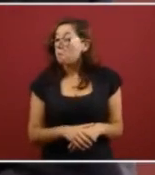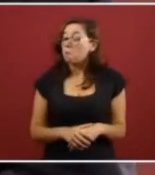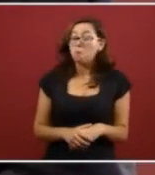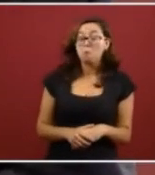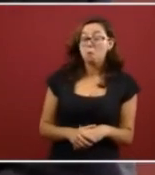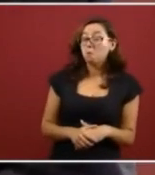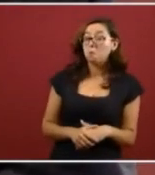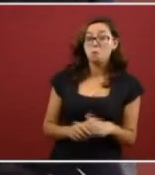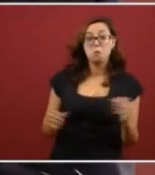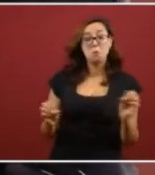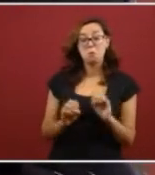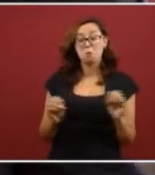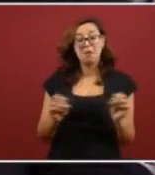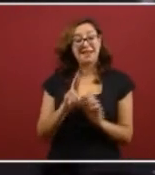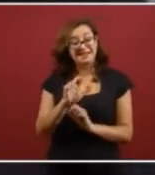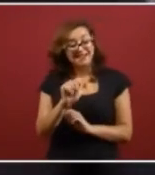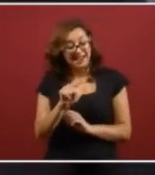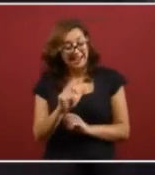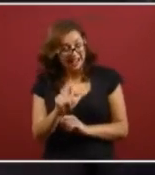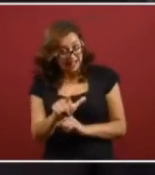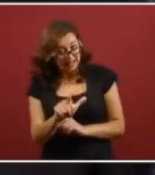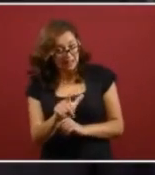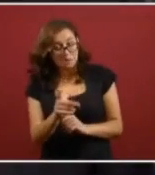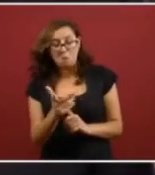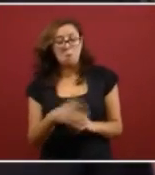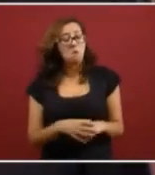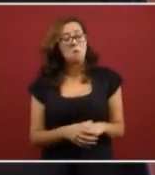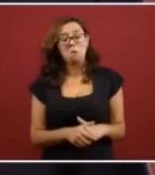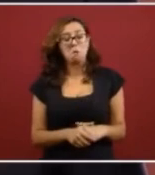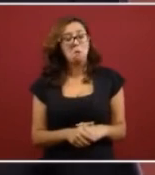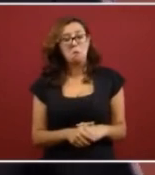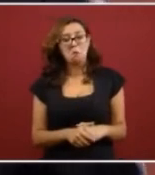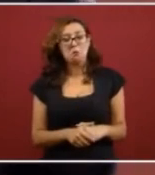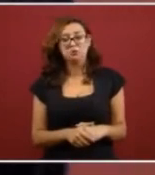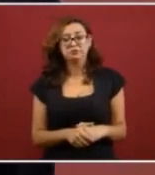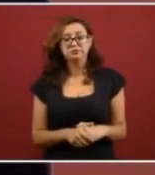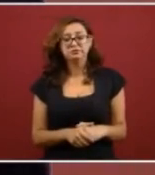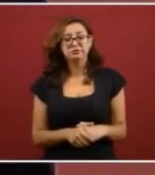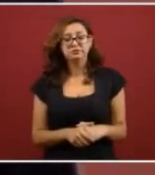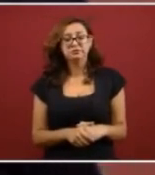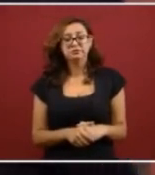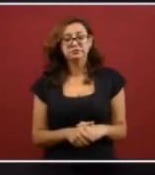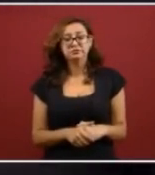No, Raquel. Raquel. Tiene. Has.